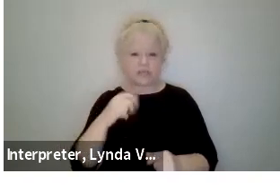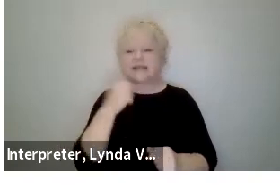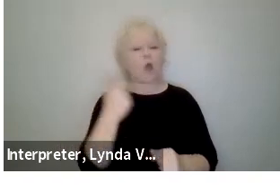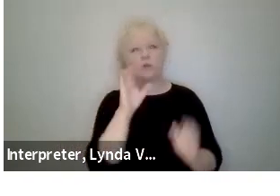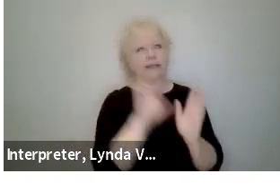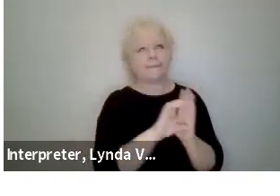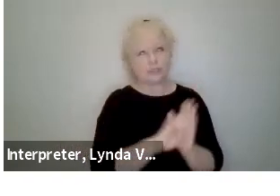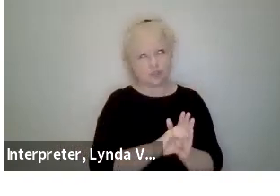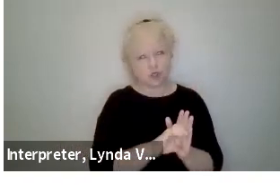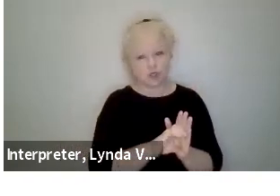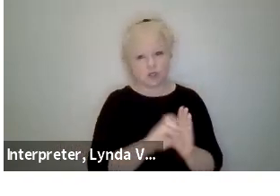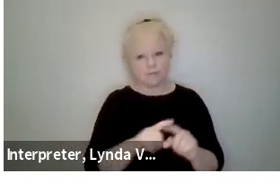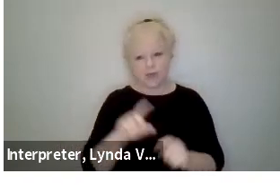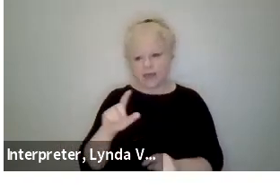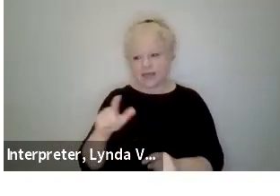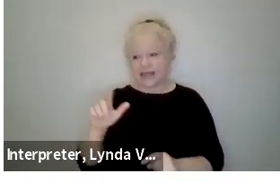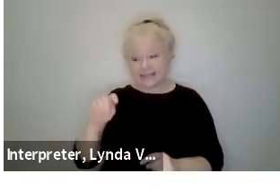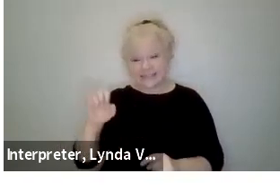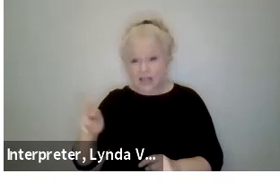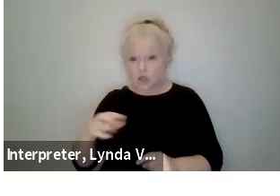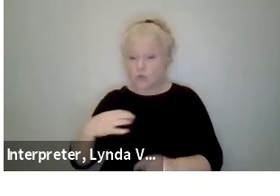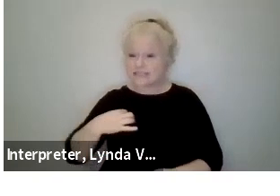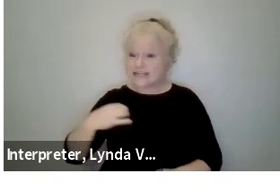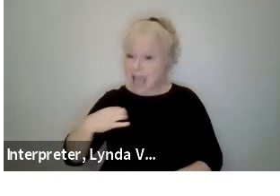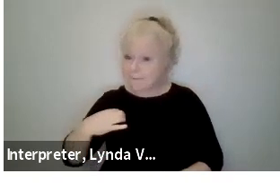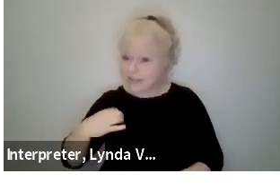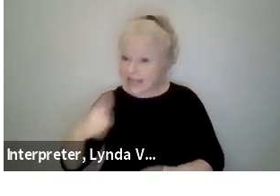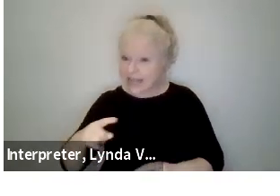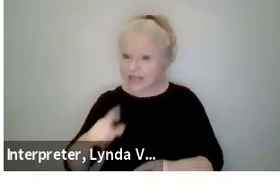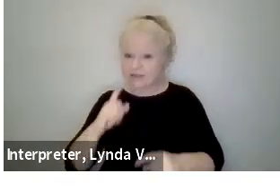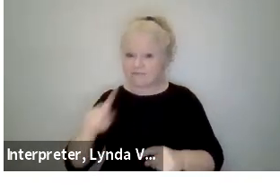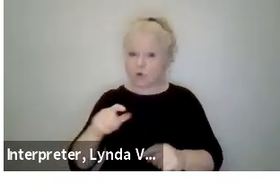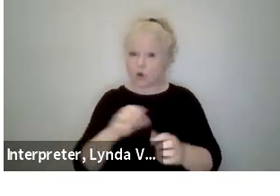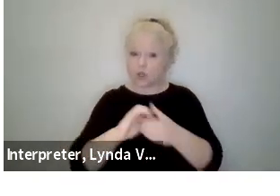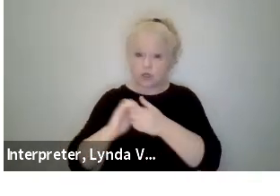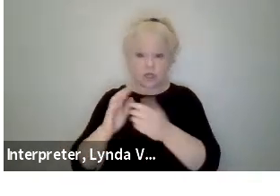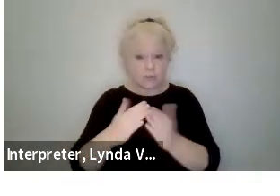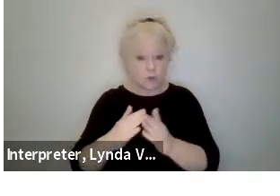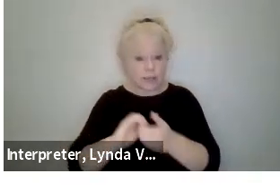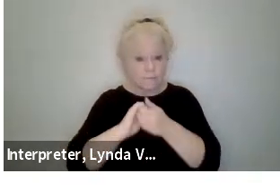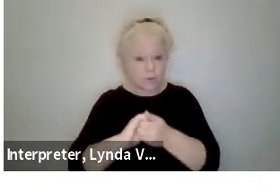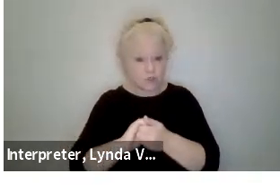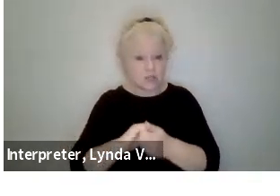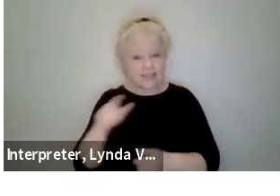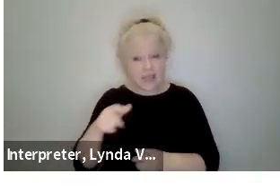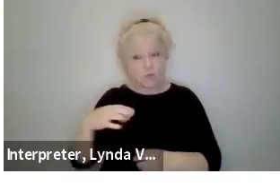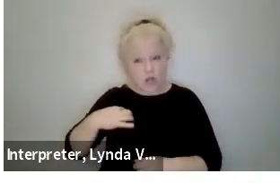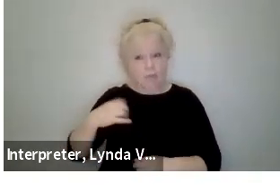They're, Tyler was nominated for the Community Partnership Award for a reason. Pitney Bowes